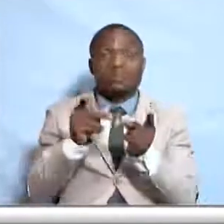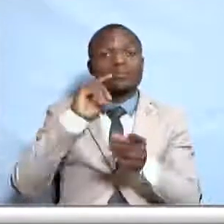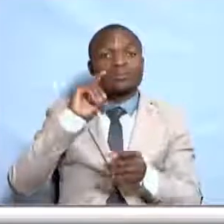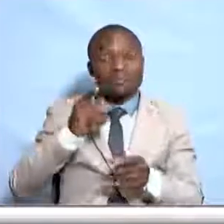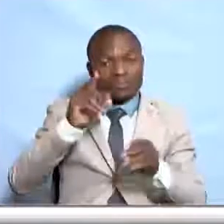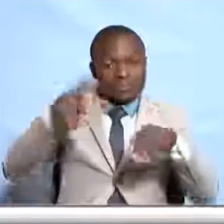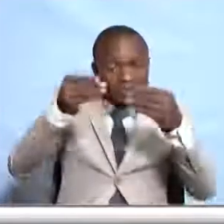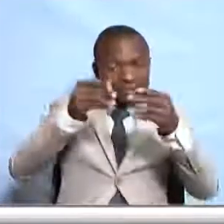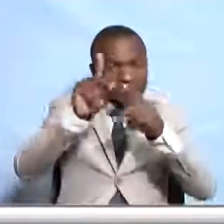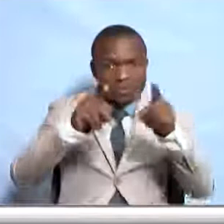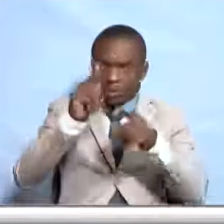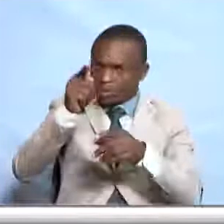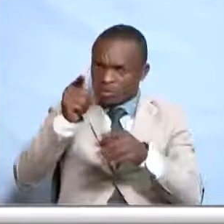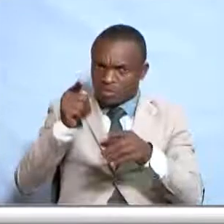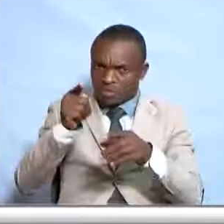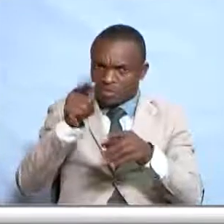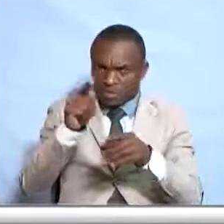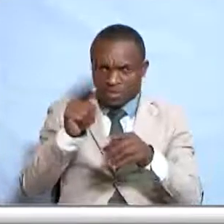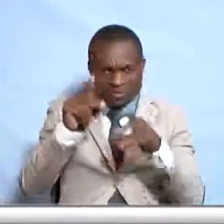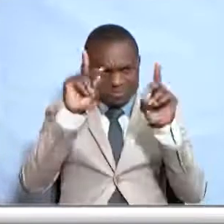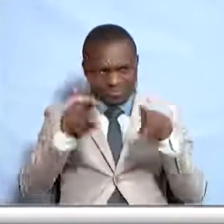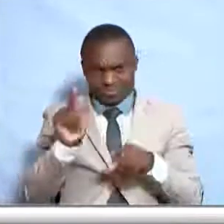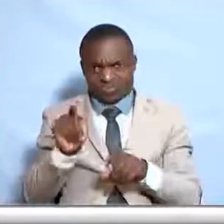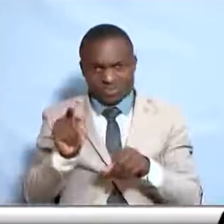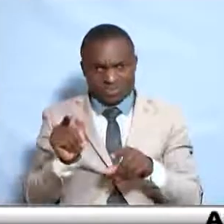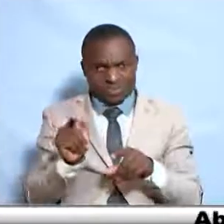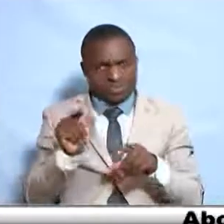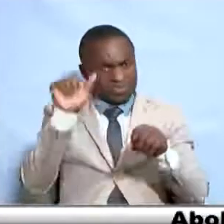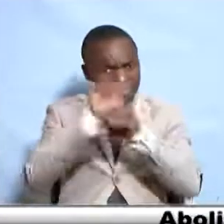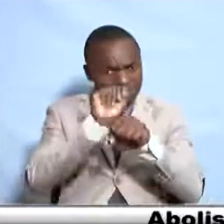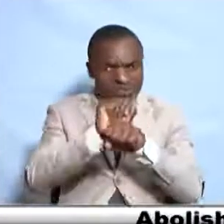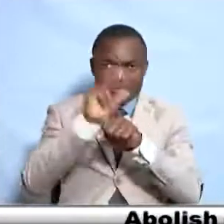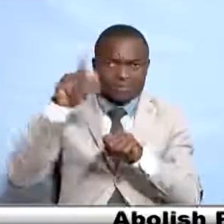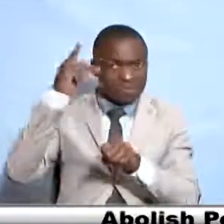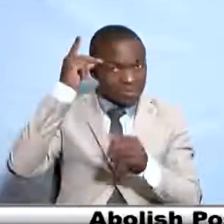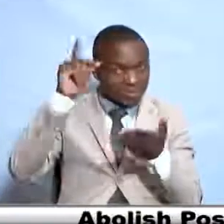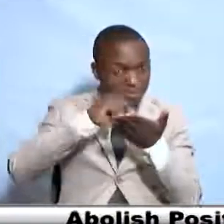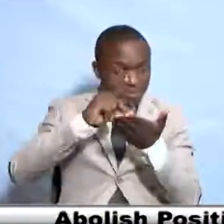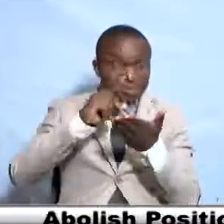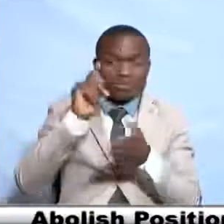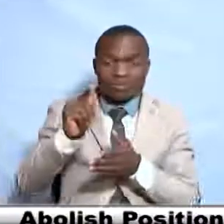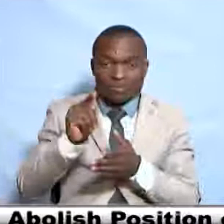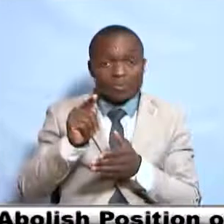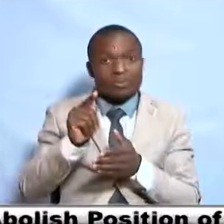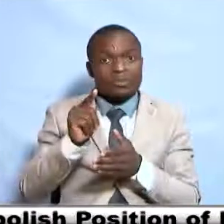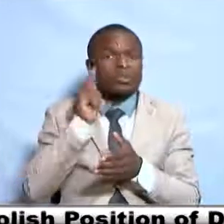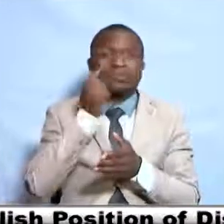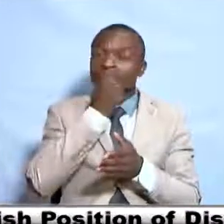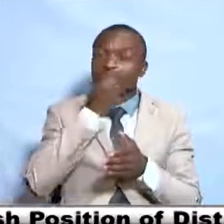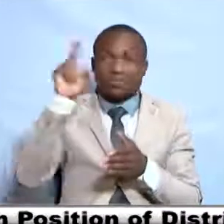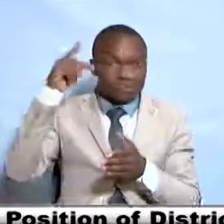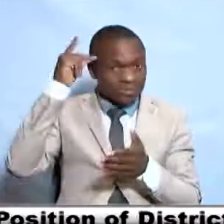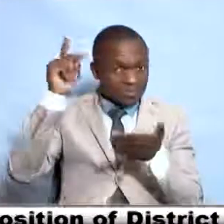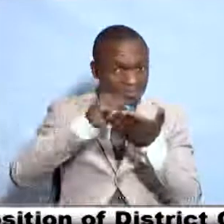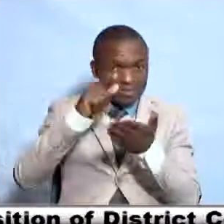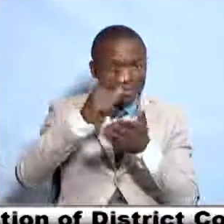reward people, and you say, where do we take this individual? They've labored for the party. There will be good eyes for the party in the district. That's how